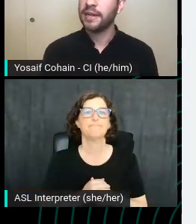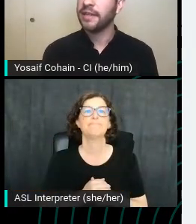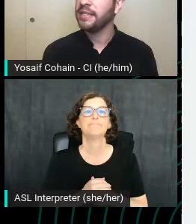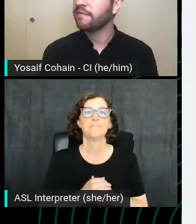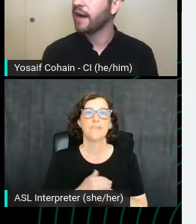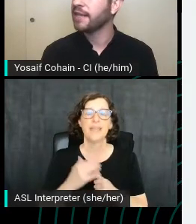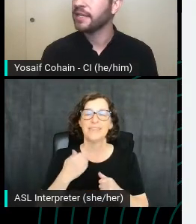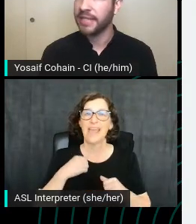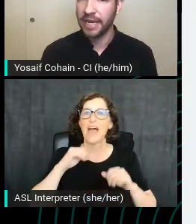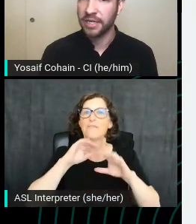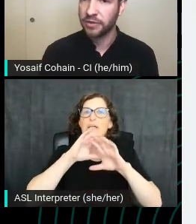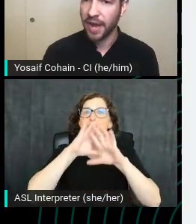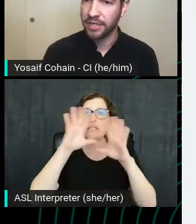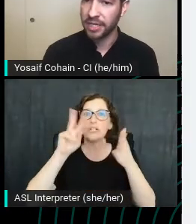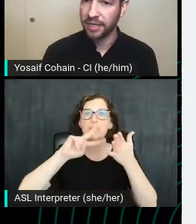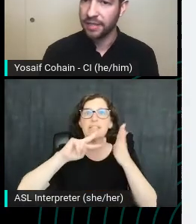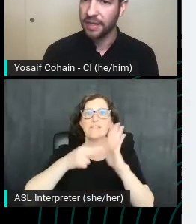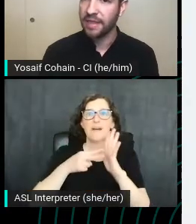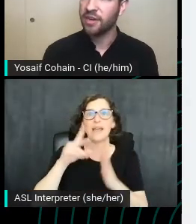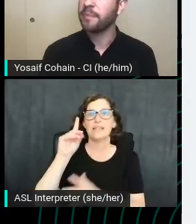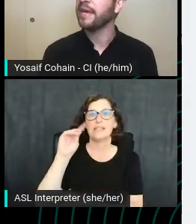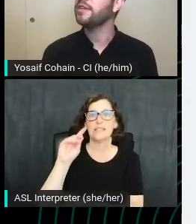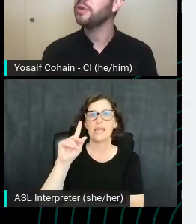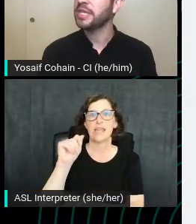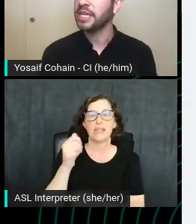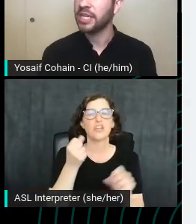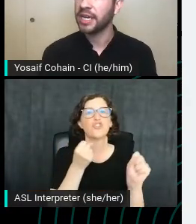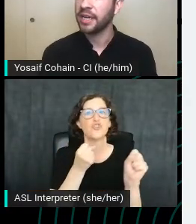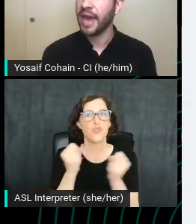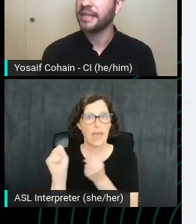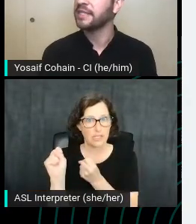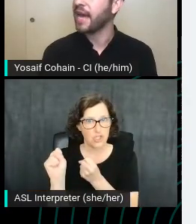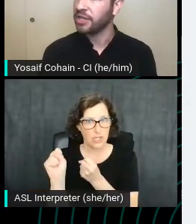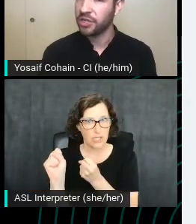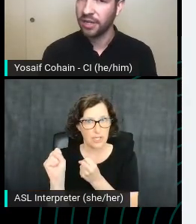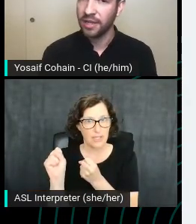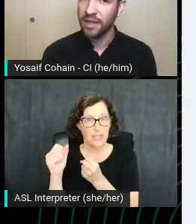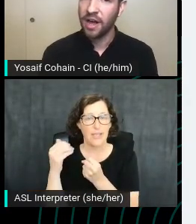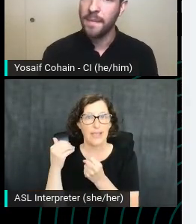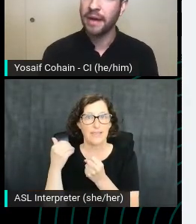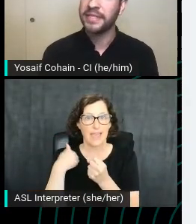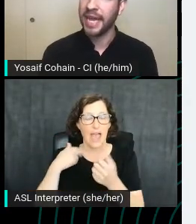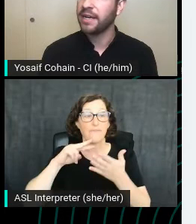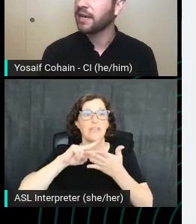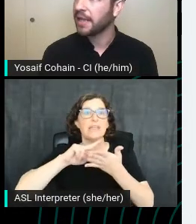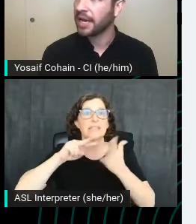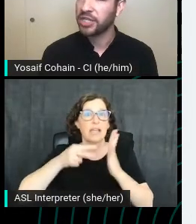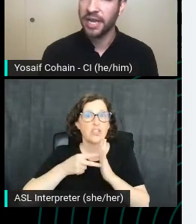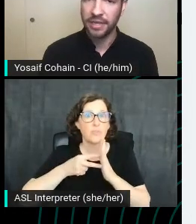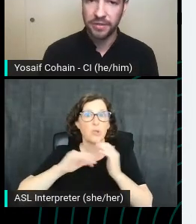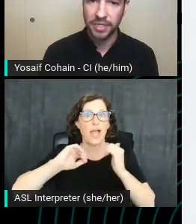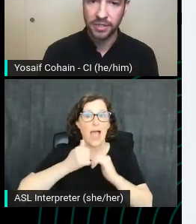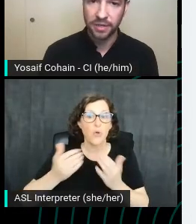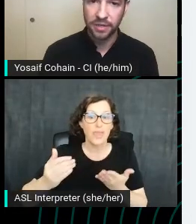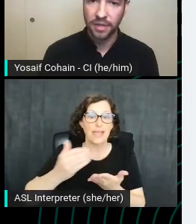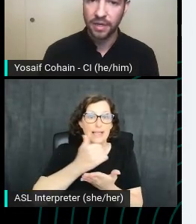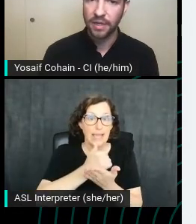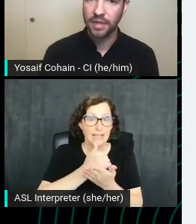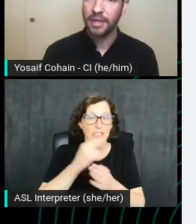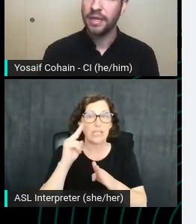a clearly defined data strategy. They're being strategic and intentional about data collection and